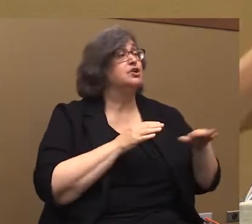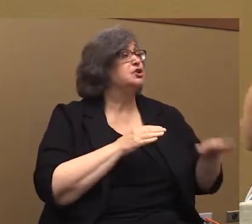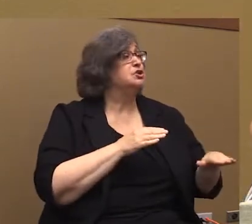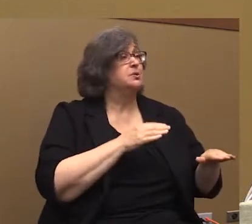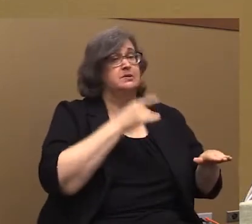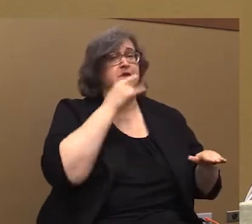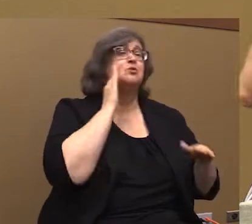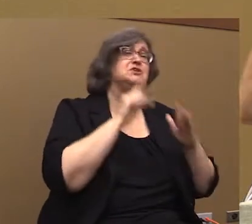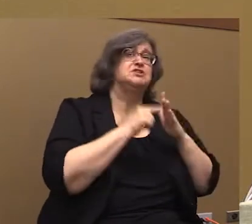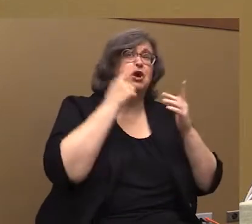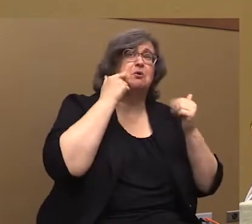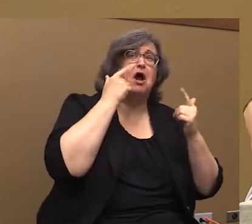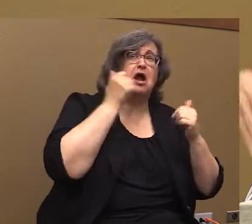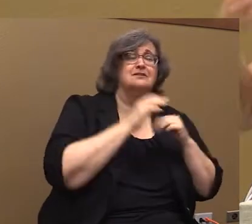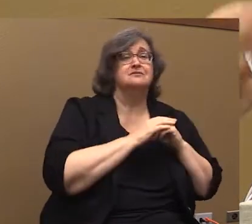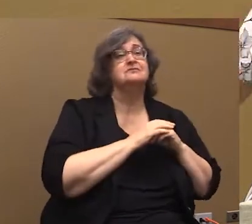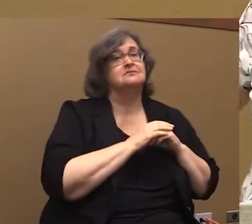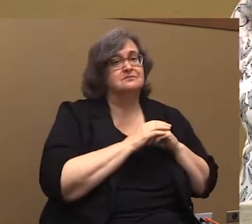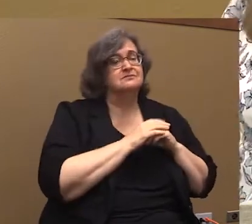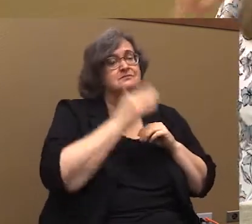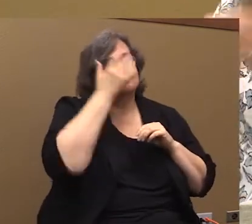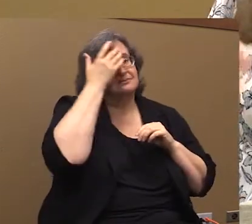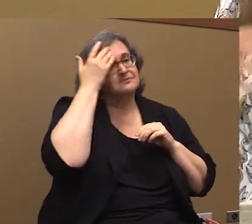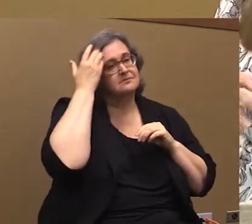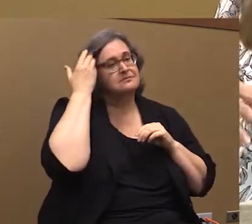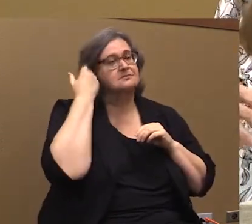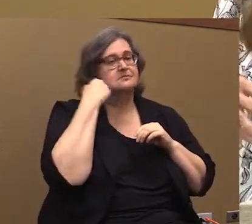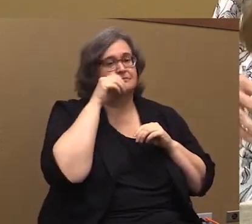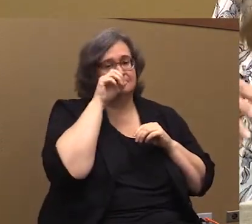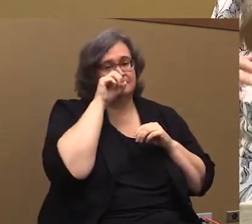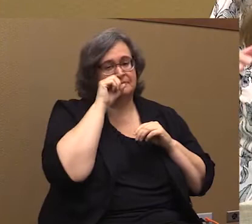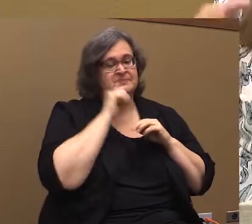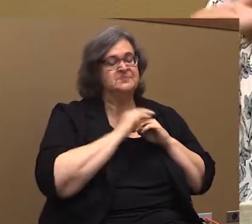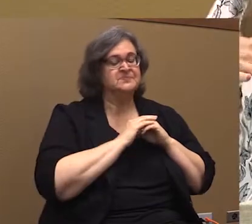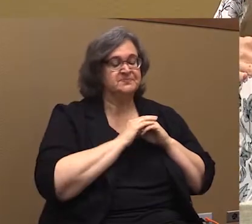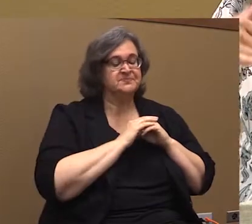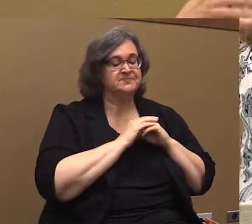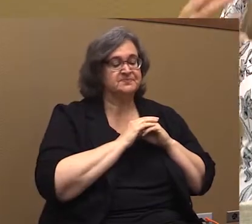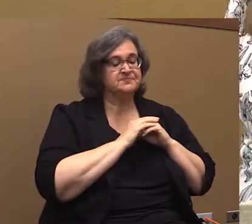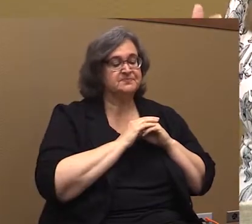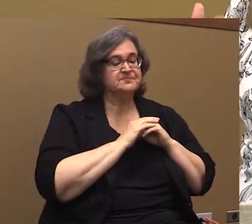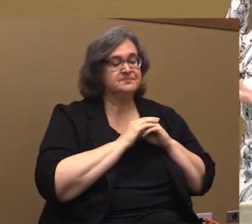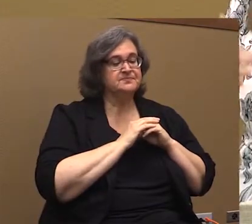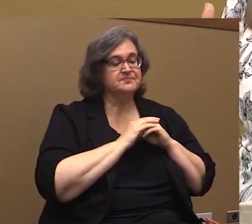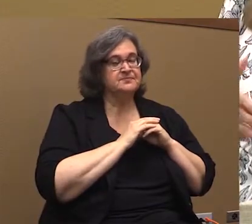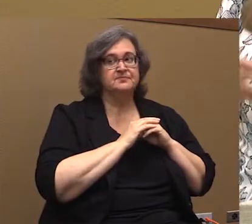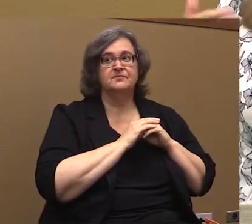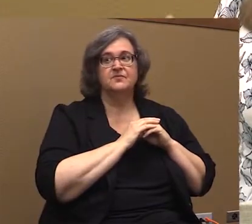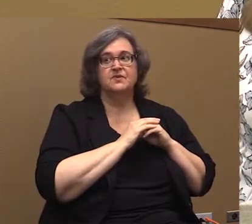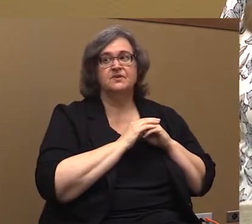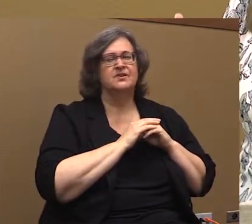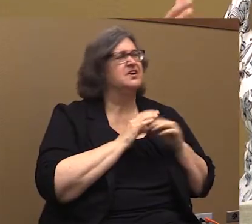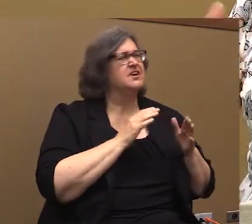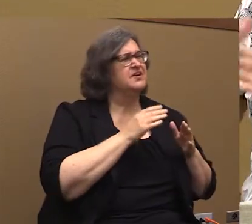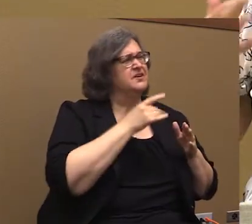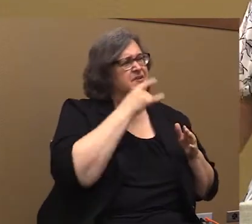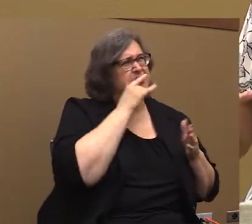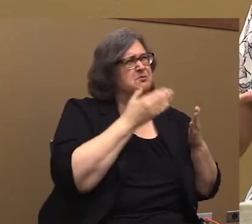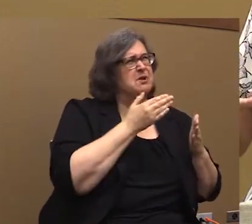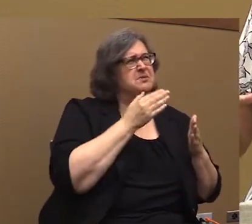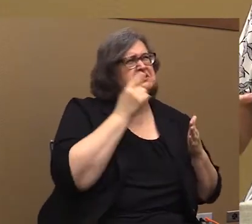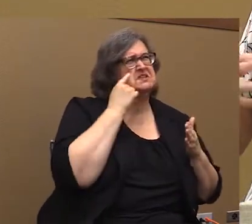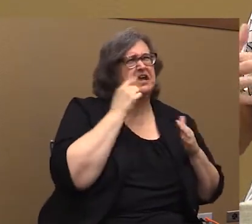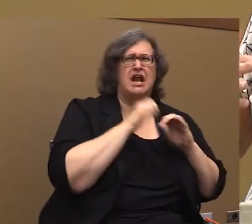you know, don't cry. And then the baby, little one is going to start crying and things. And so they maybe start to look to